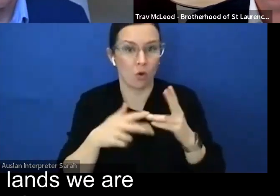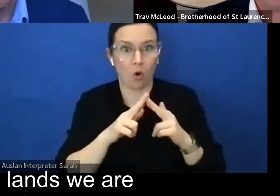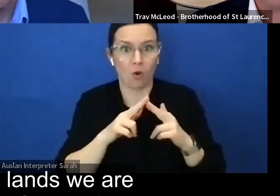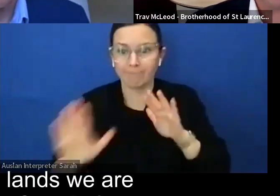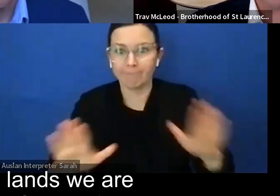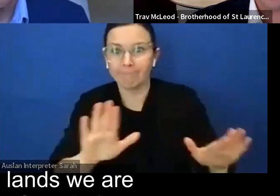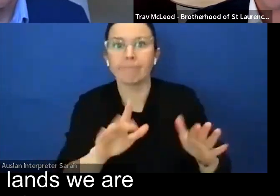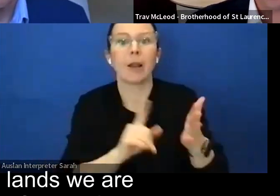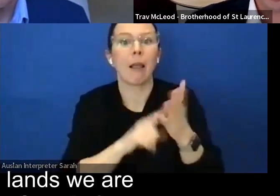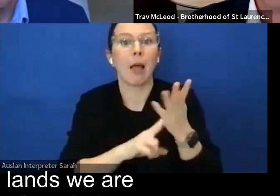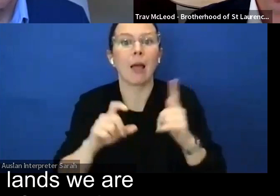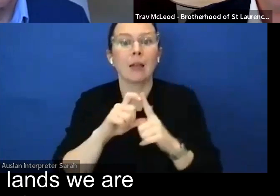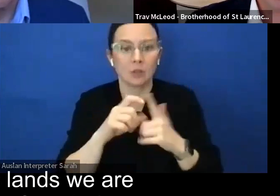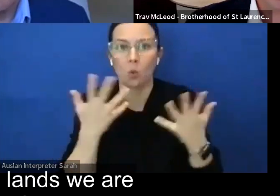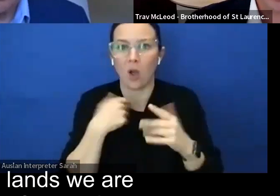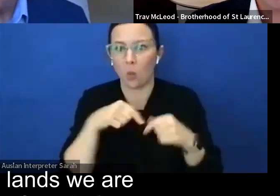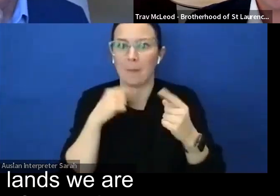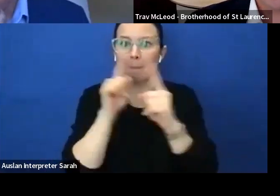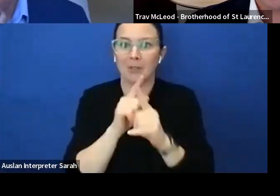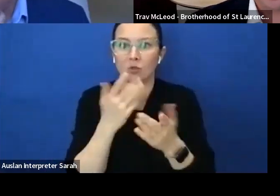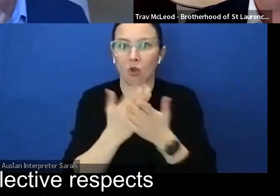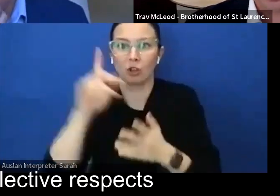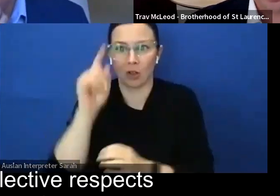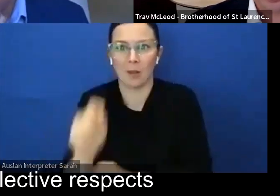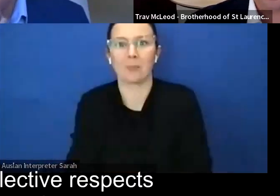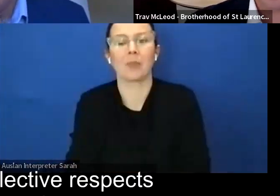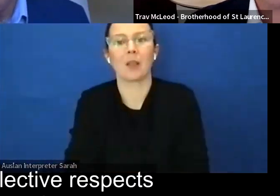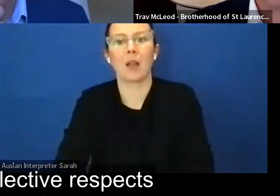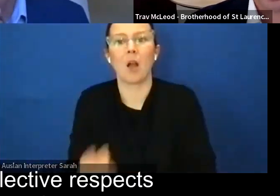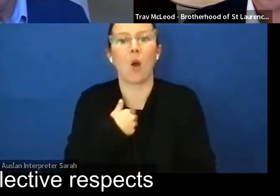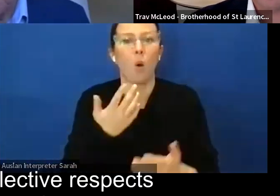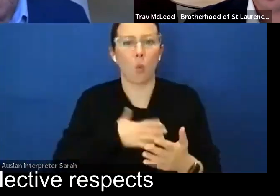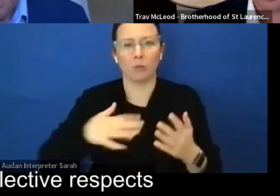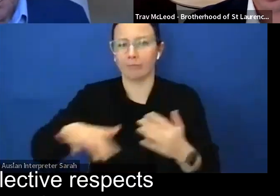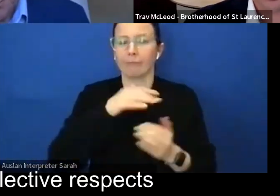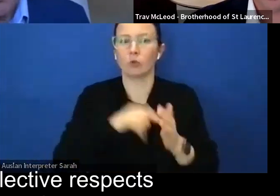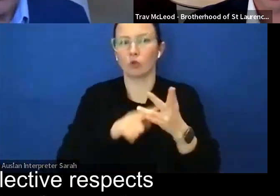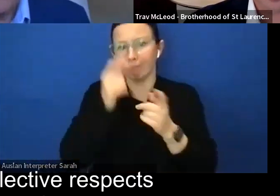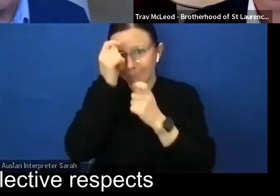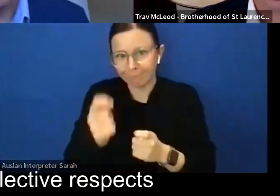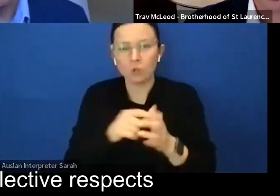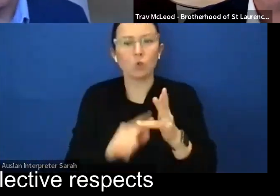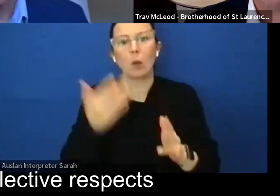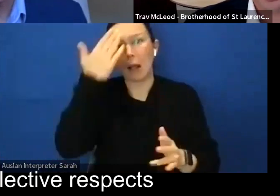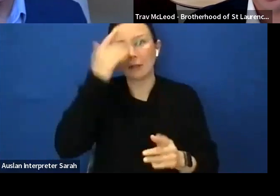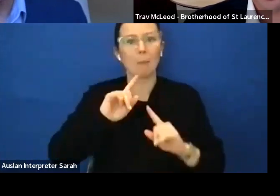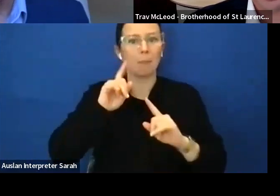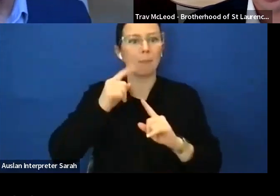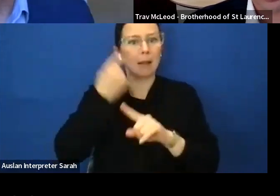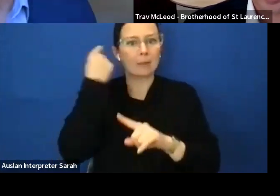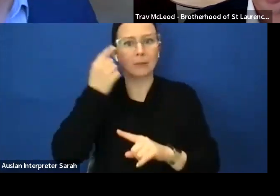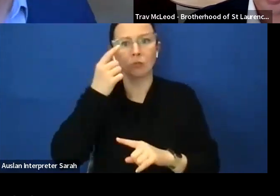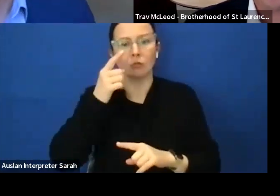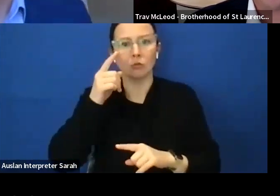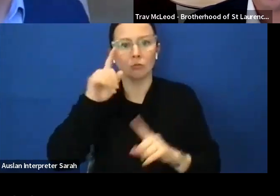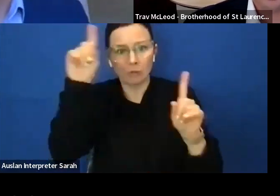lands we're all zooming in from today, and pay our collective respects to elders past and present. I